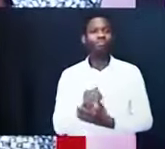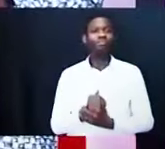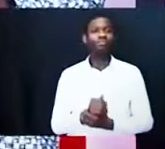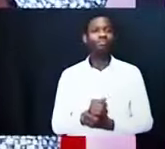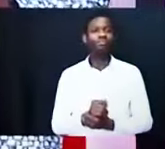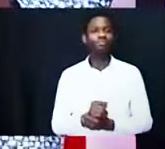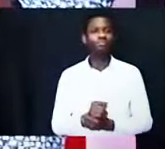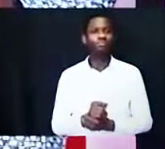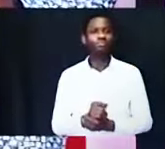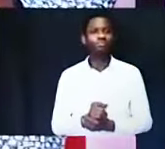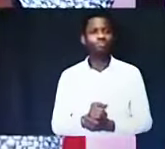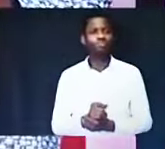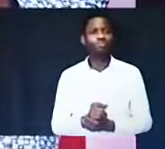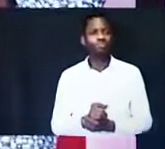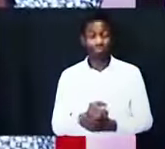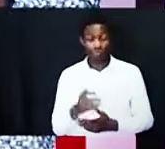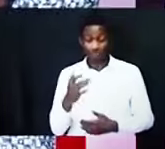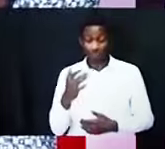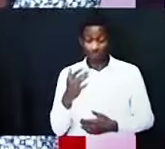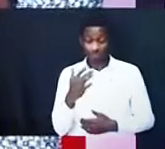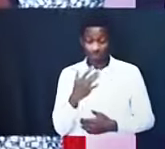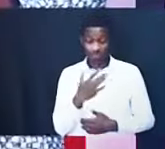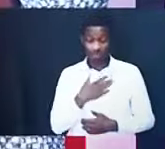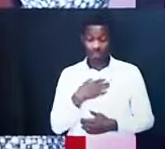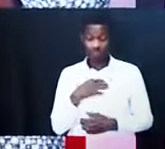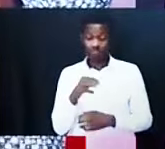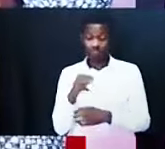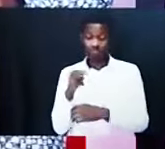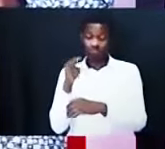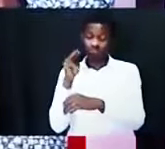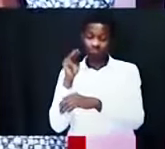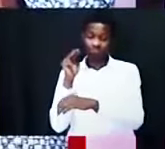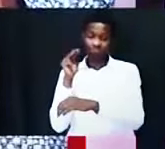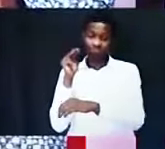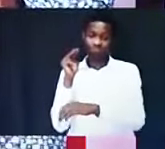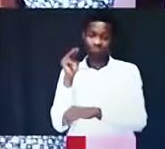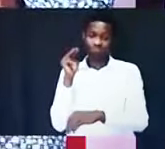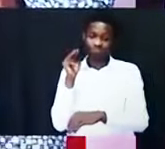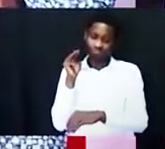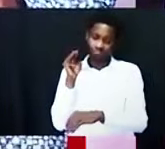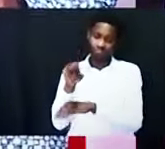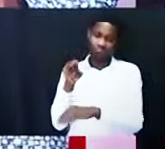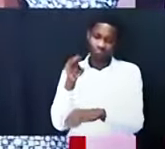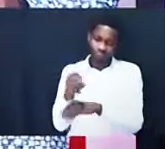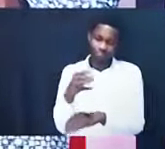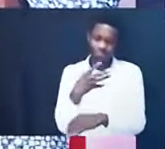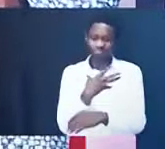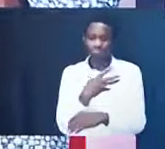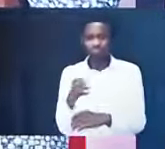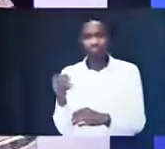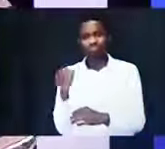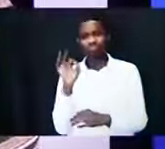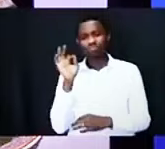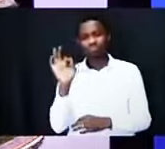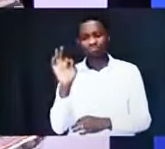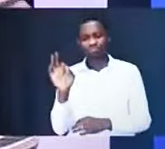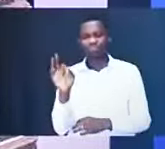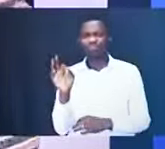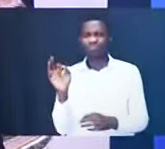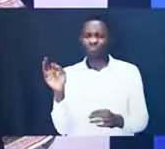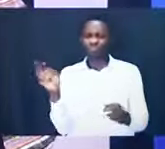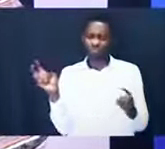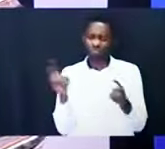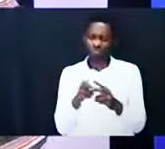verse 4, and my message and my preaching were very plain, rather than using clever